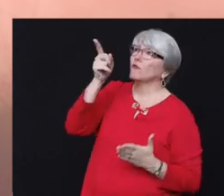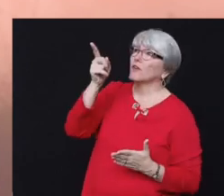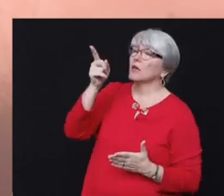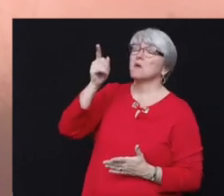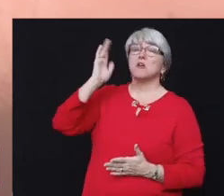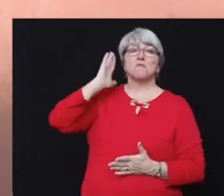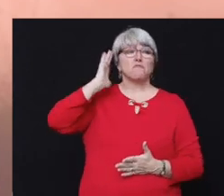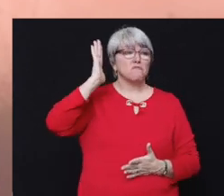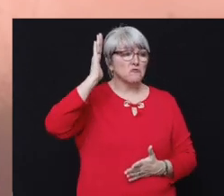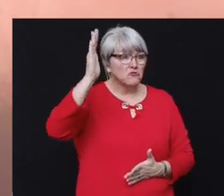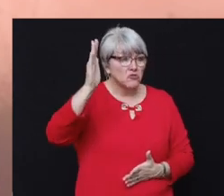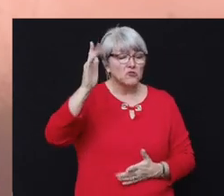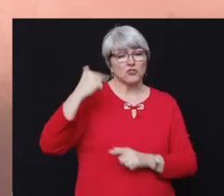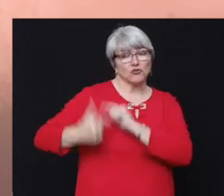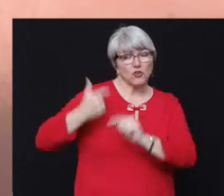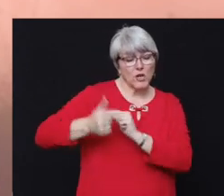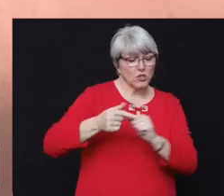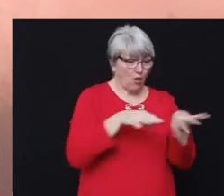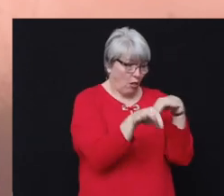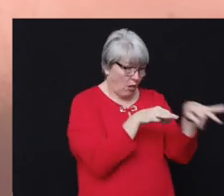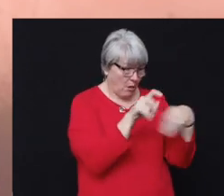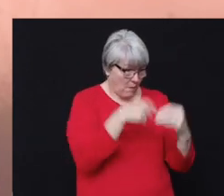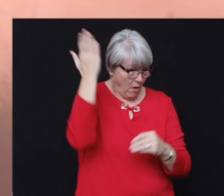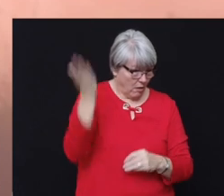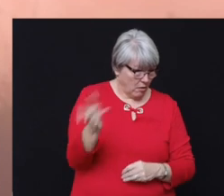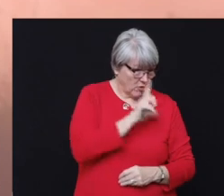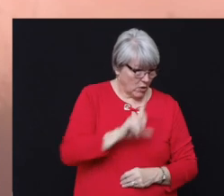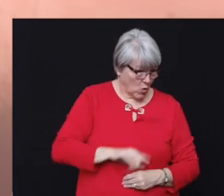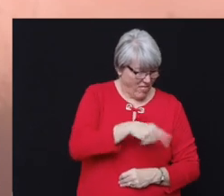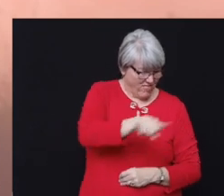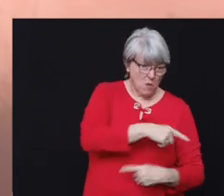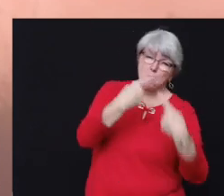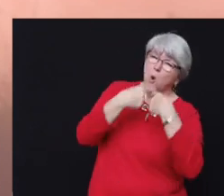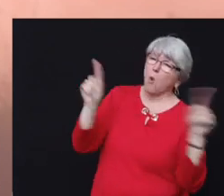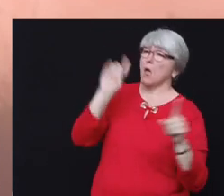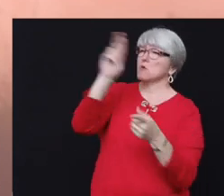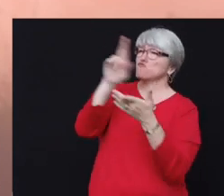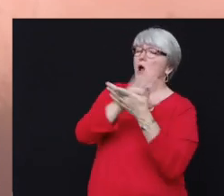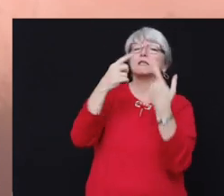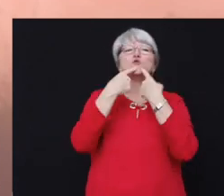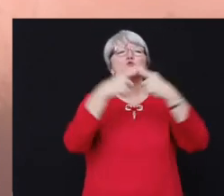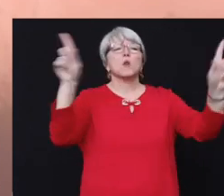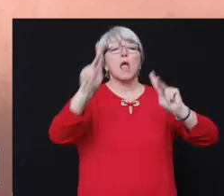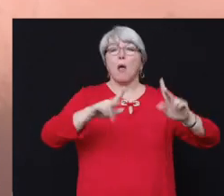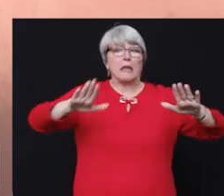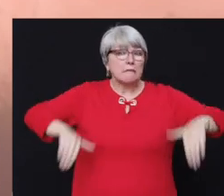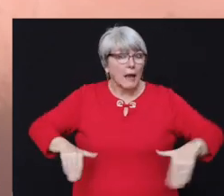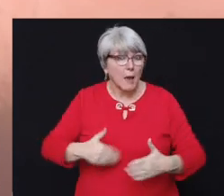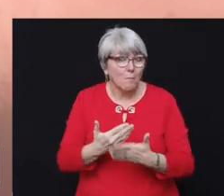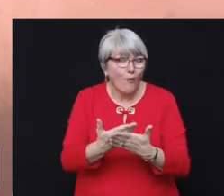future generations will be told about the Lord. They will proclaim his righteousness, declaring to a people yet